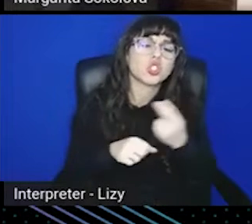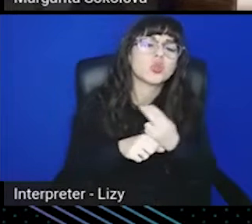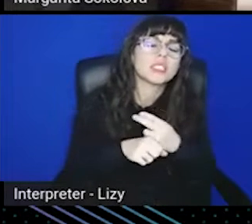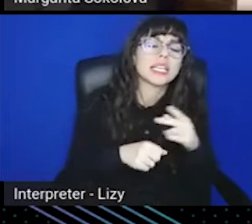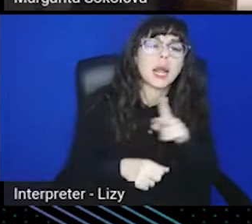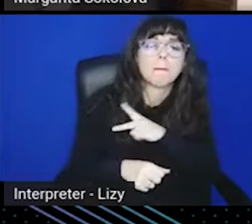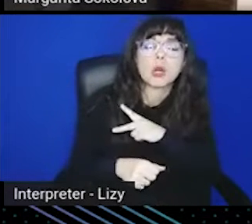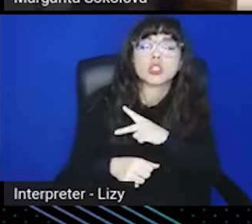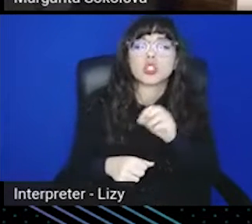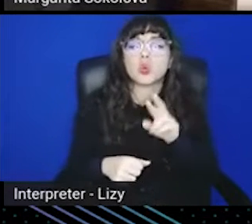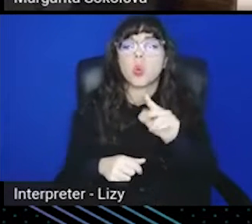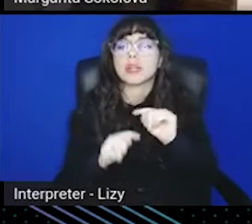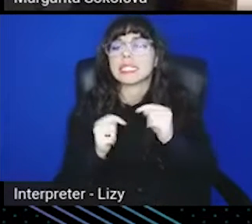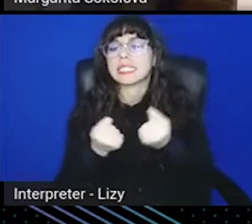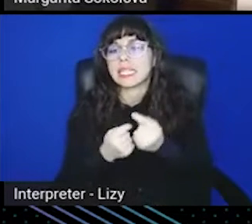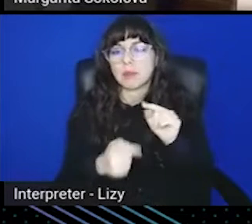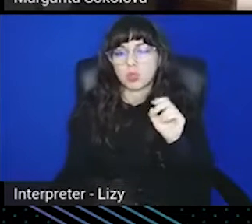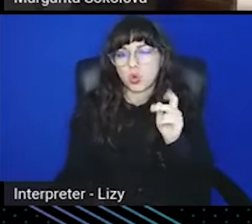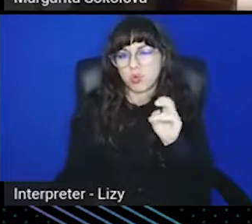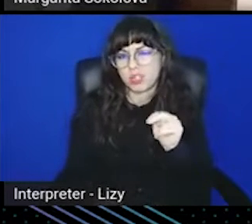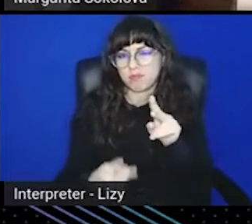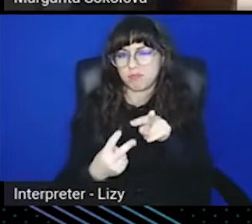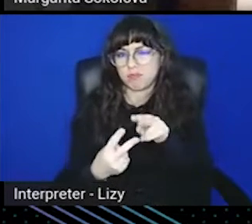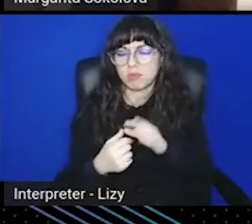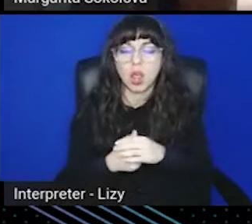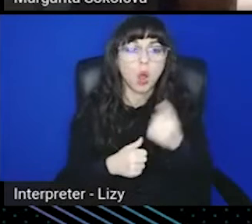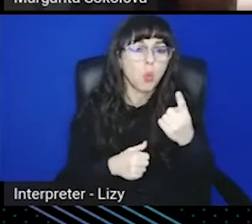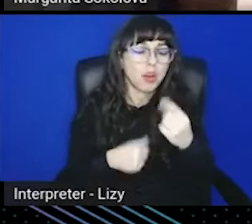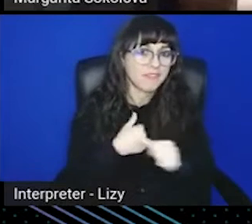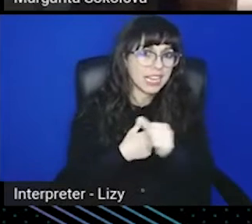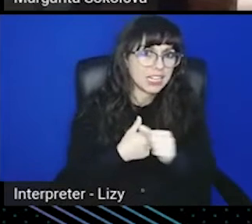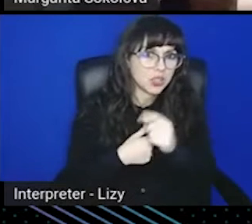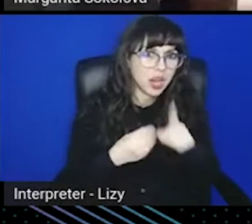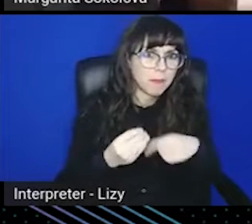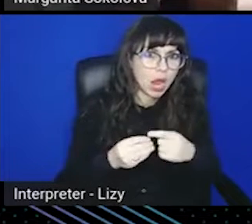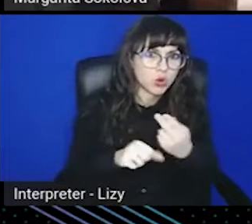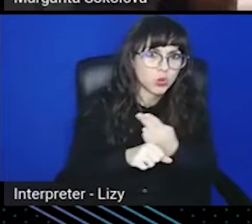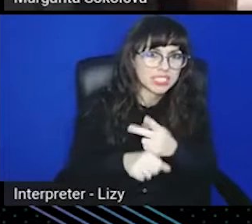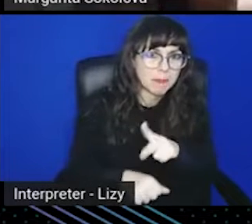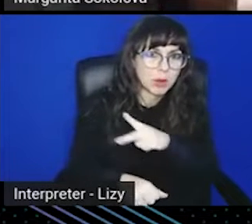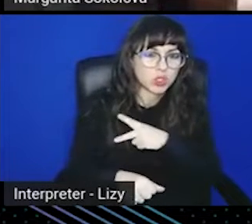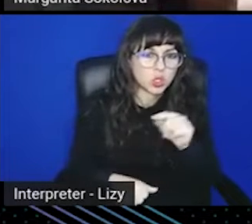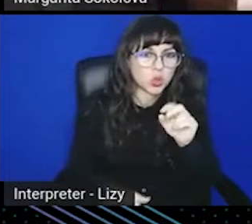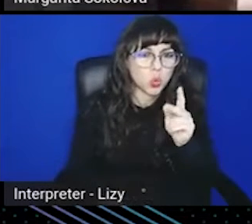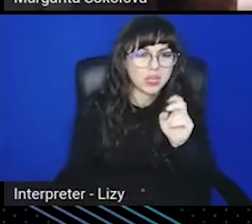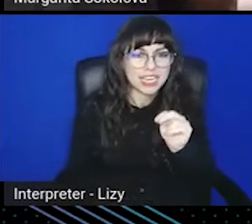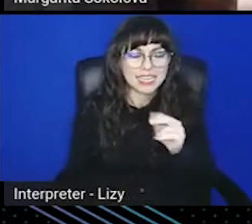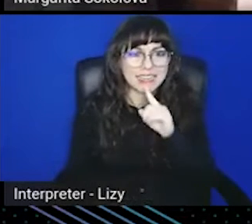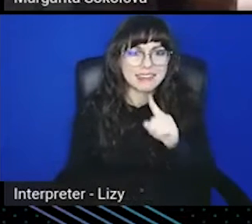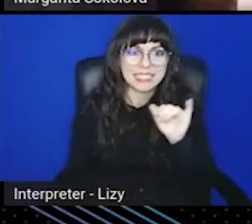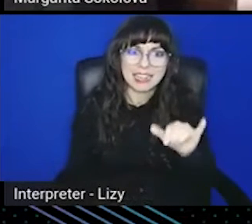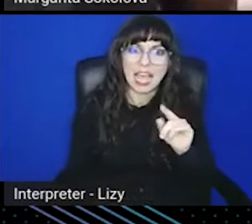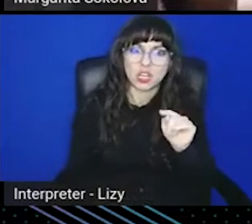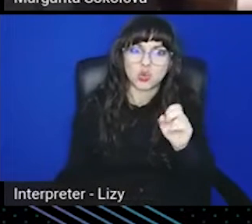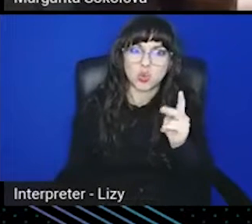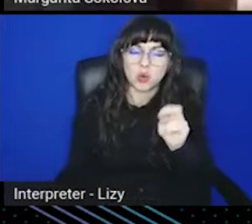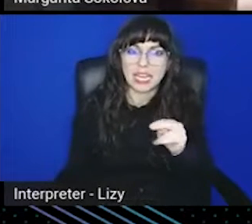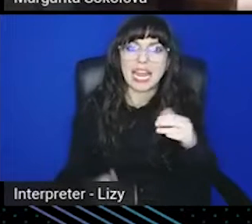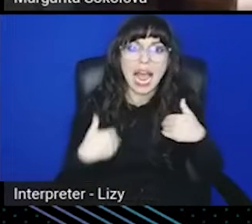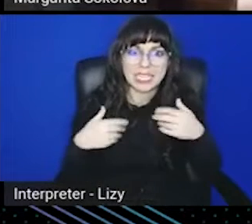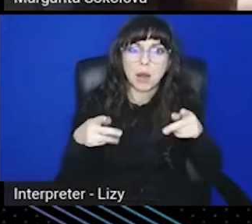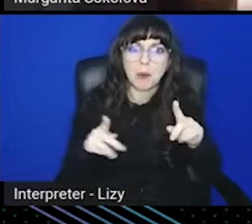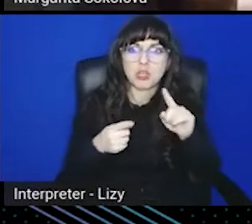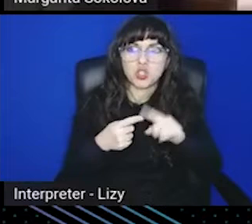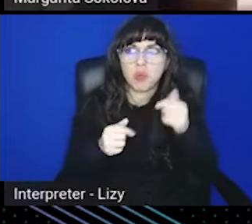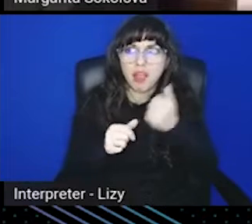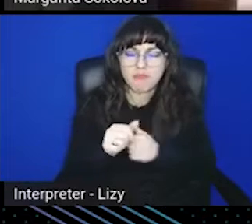team token. One of the dangers of using a personal token is that that token has permissions to every